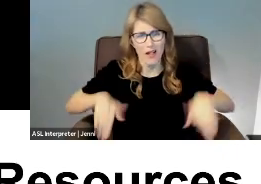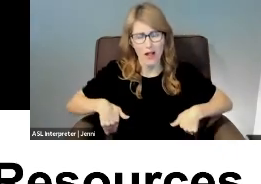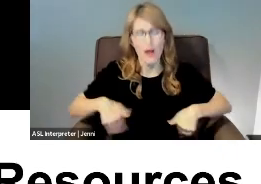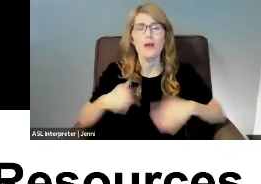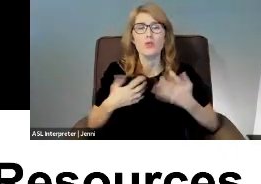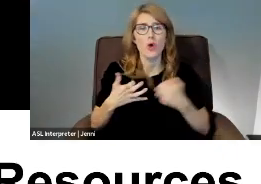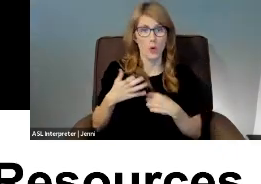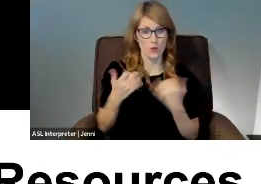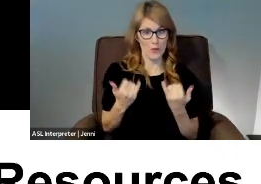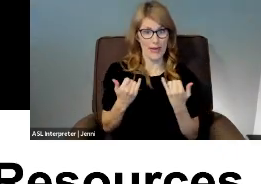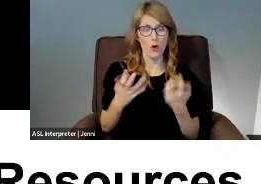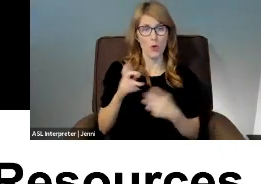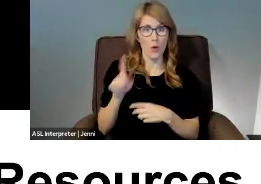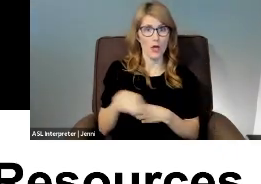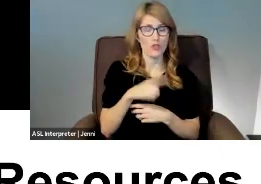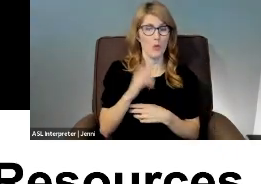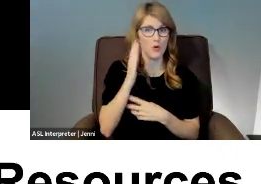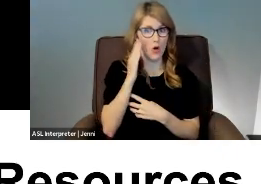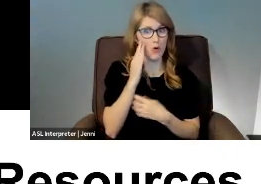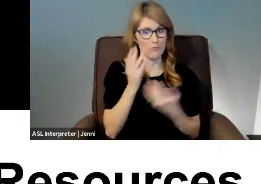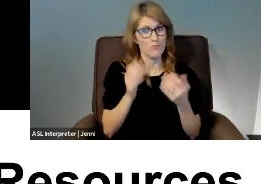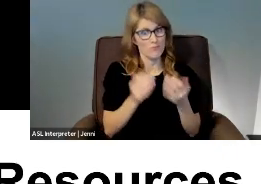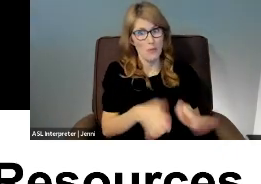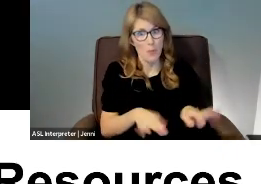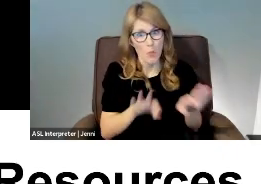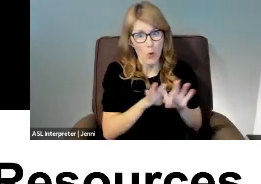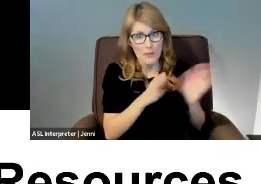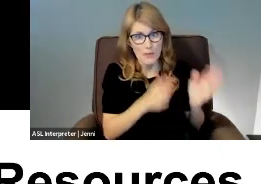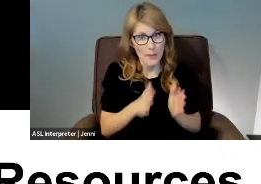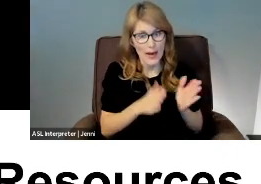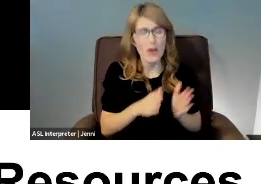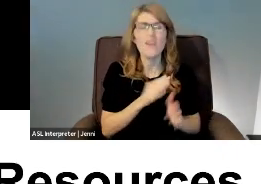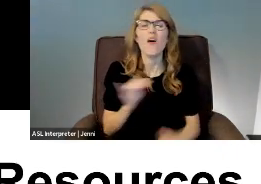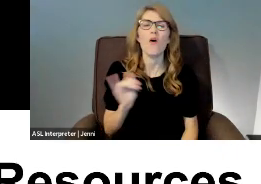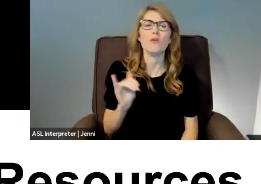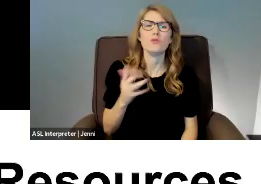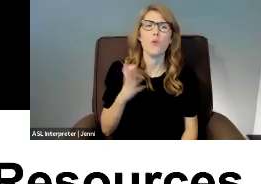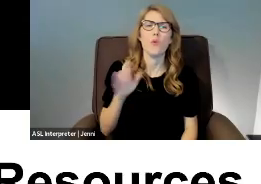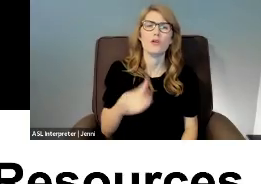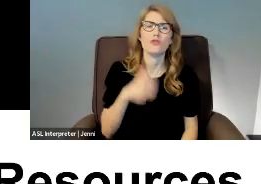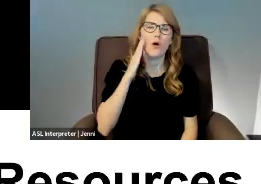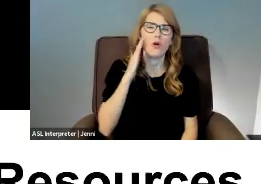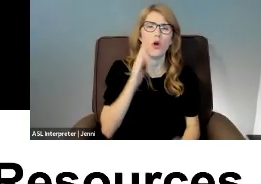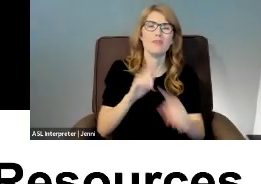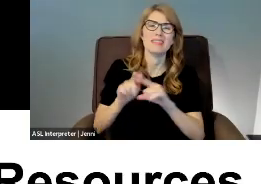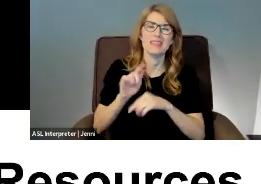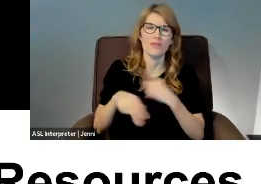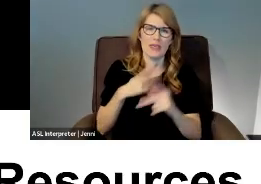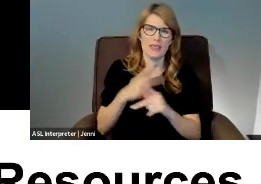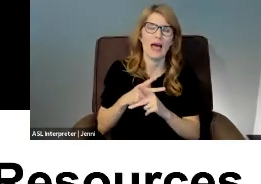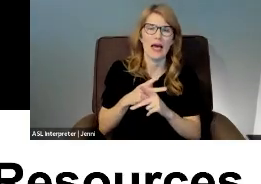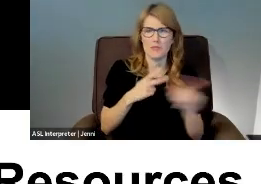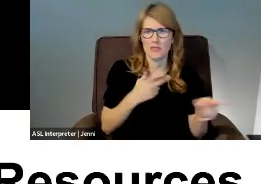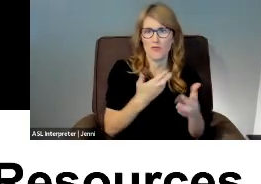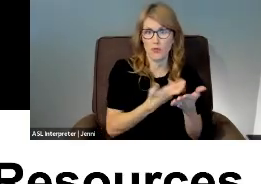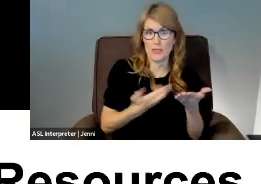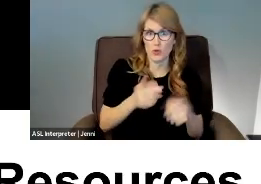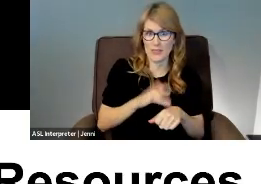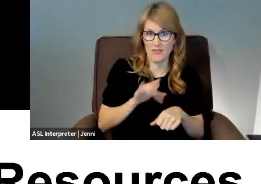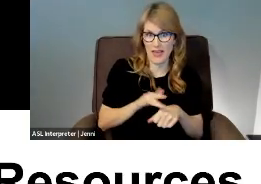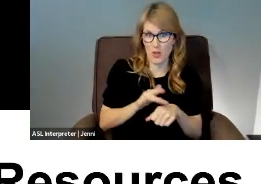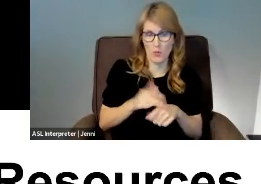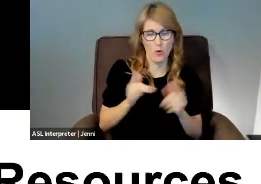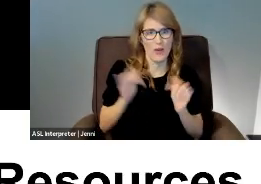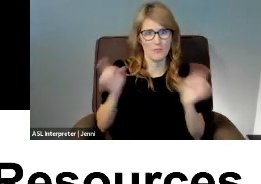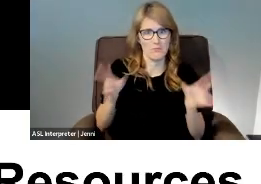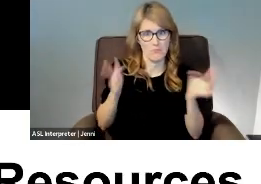the importance of preparedness and know the kinds of assistance that's available after a disastrous event occurs. We're also going to make a